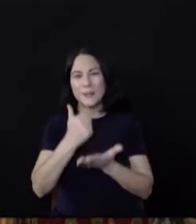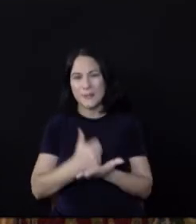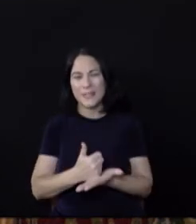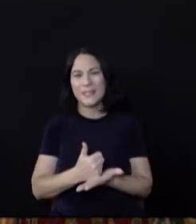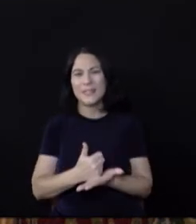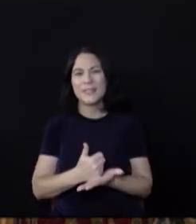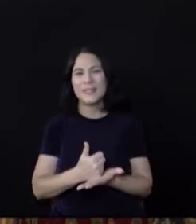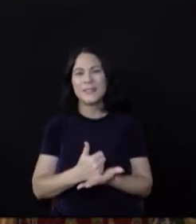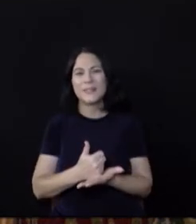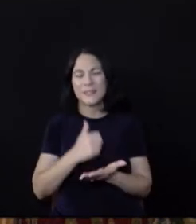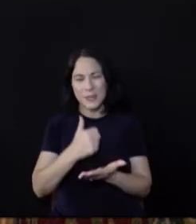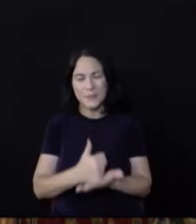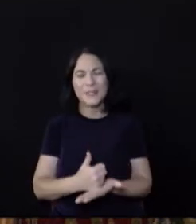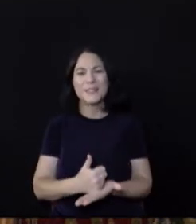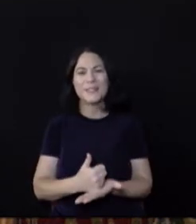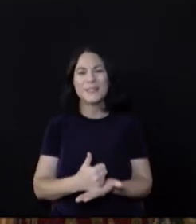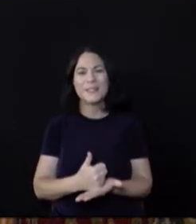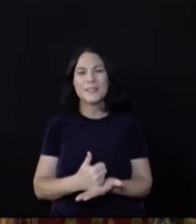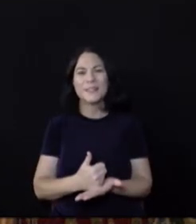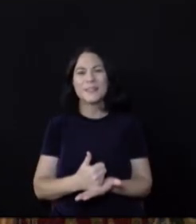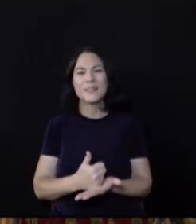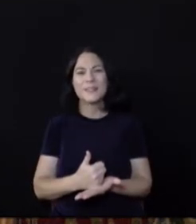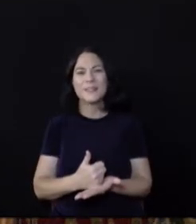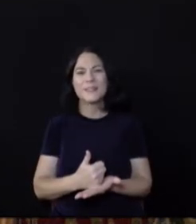Amen. Amen.